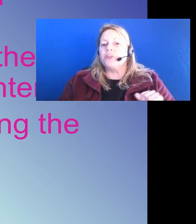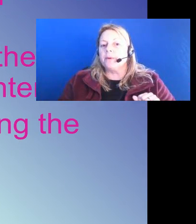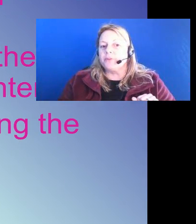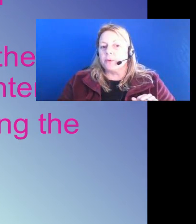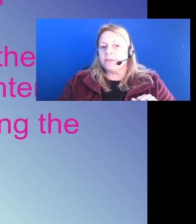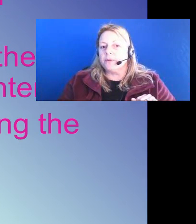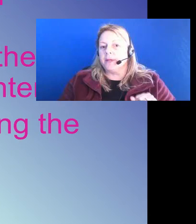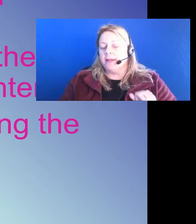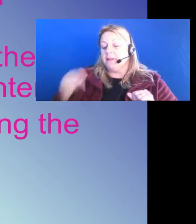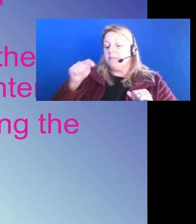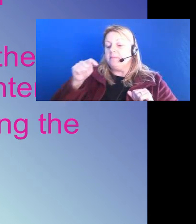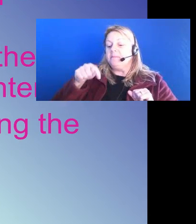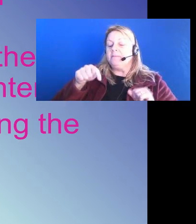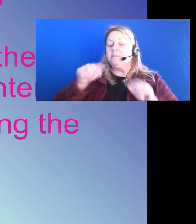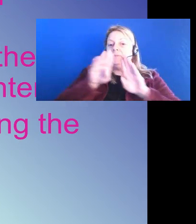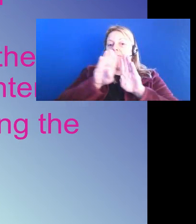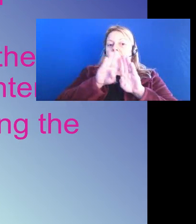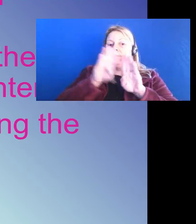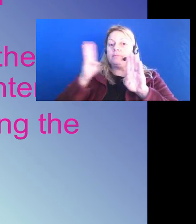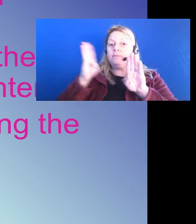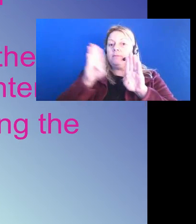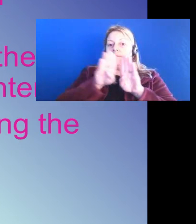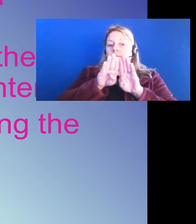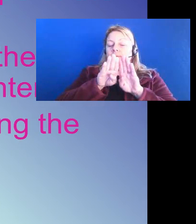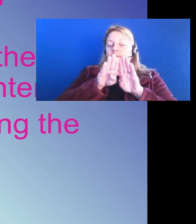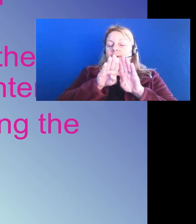You show where the door is located.